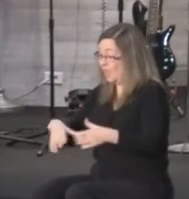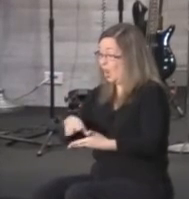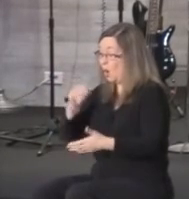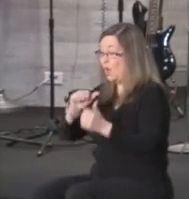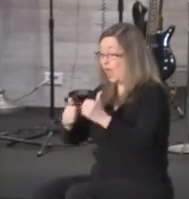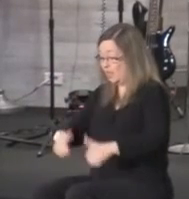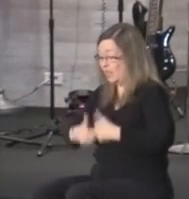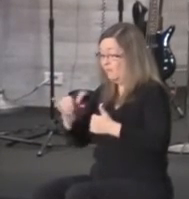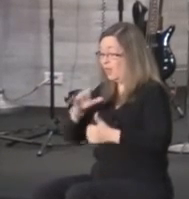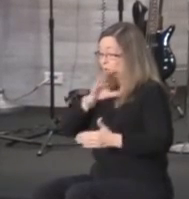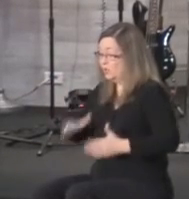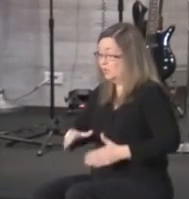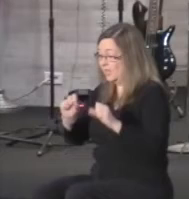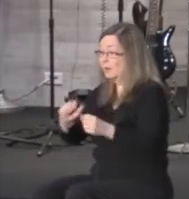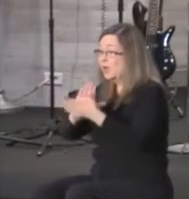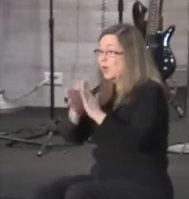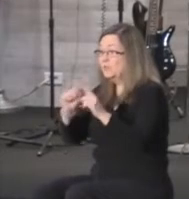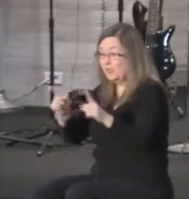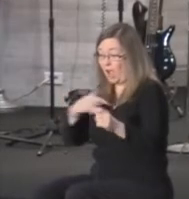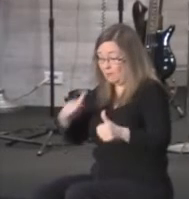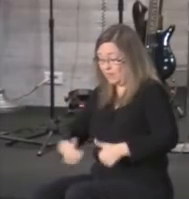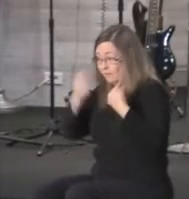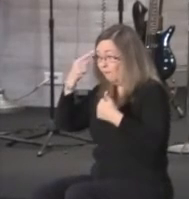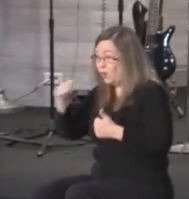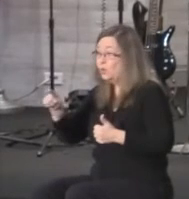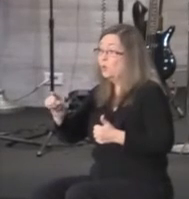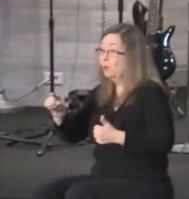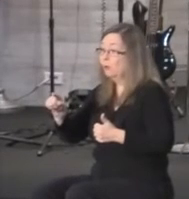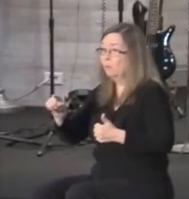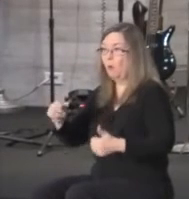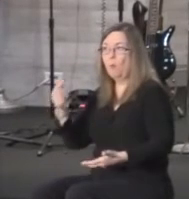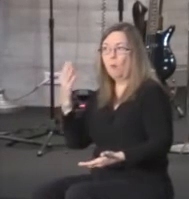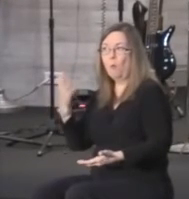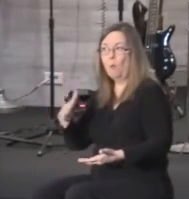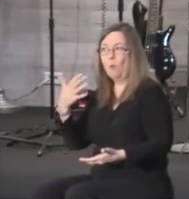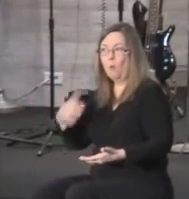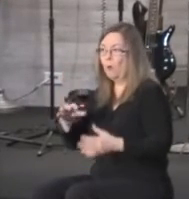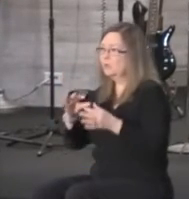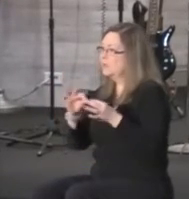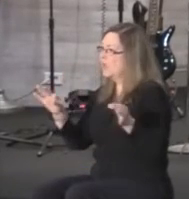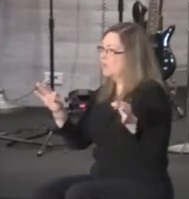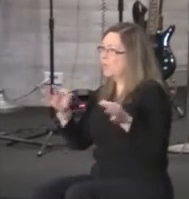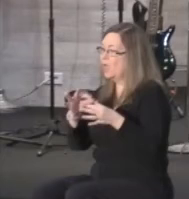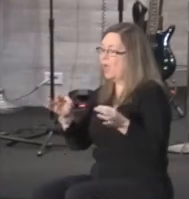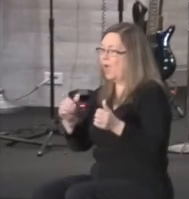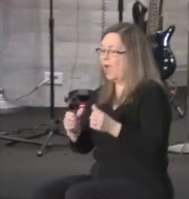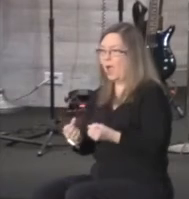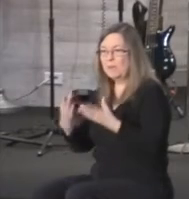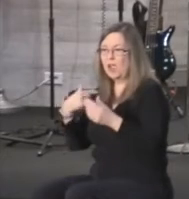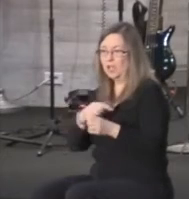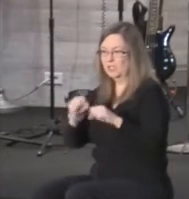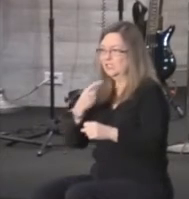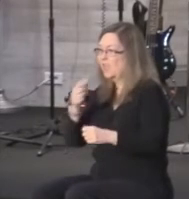a Christian and you can be different. I'm living for you. What a statement. How many of us are bold enough to say